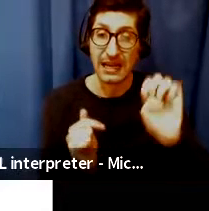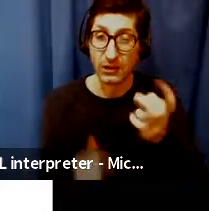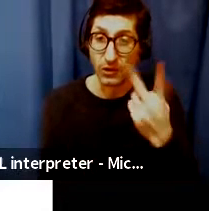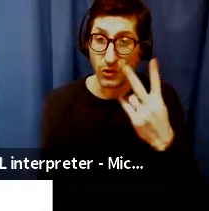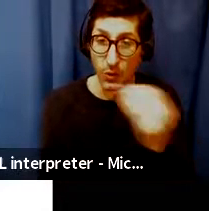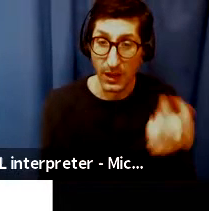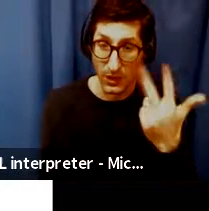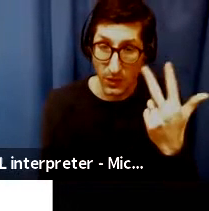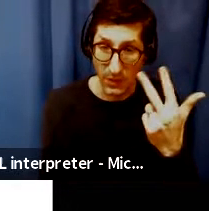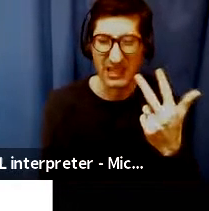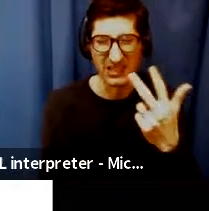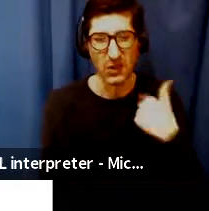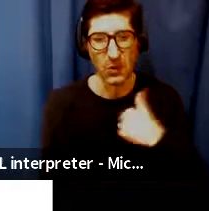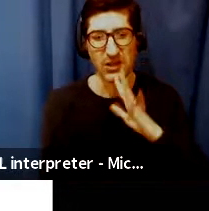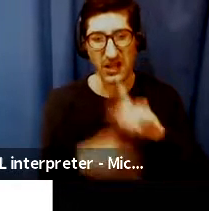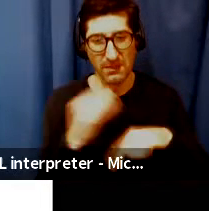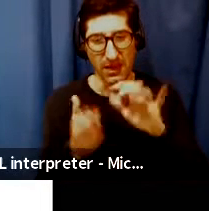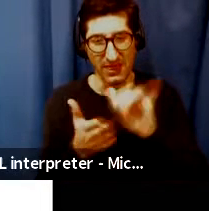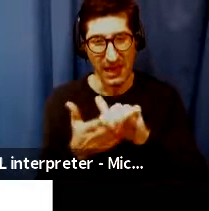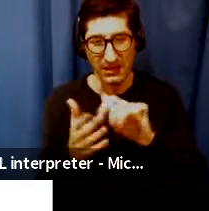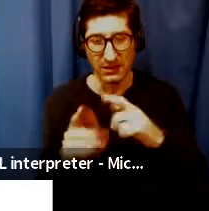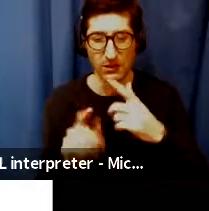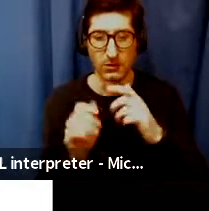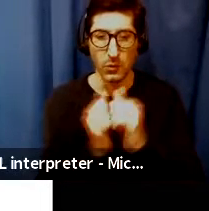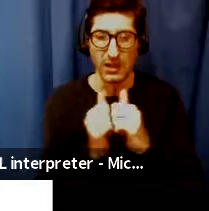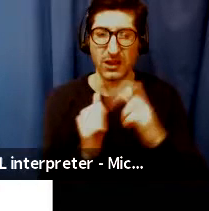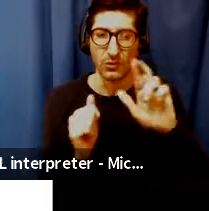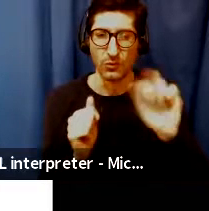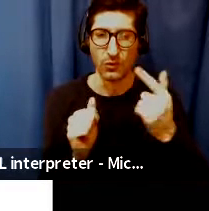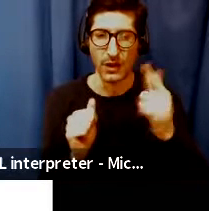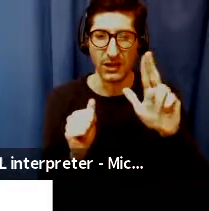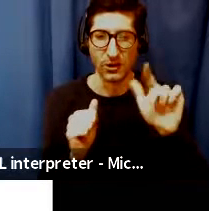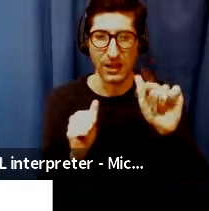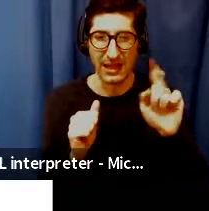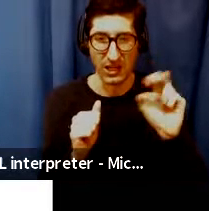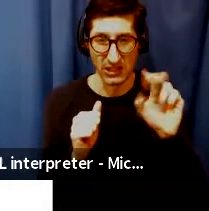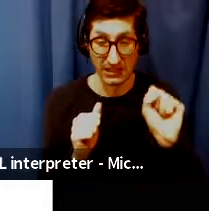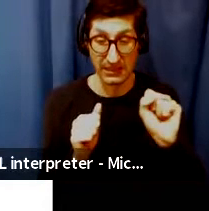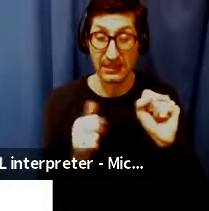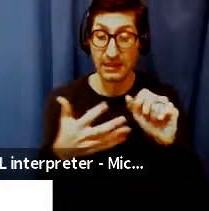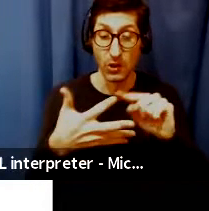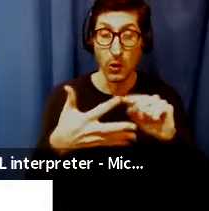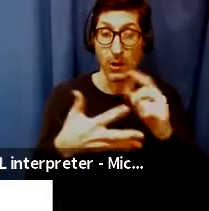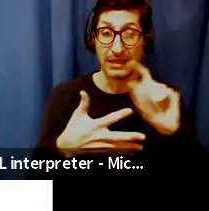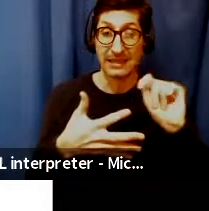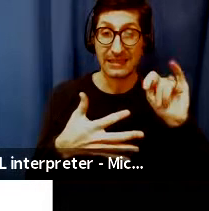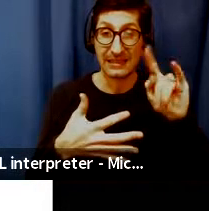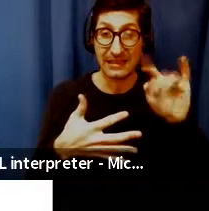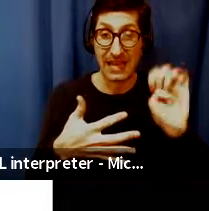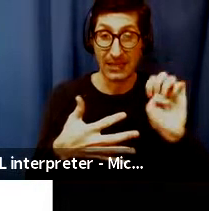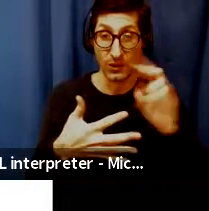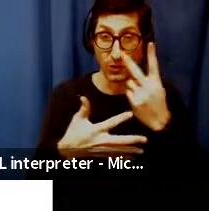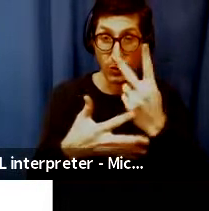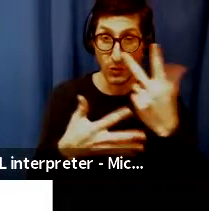what we're talking about. And both of the Title II and Title III regulations say when it's necessary to ensure people